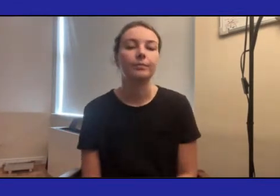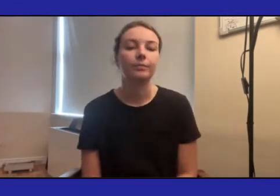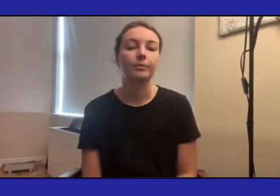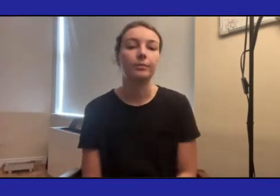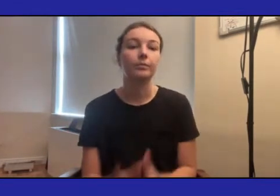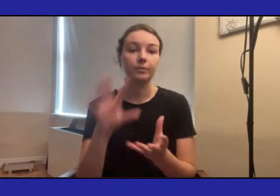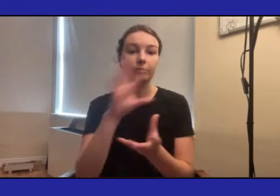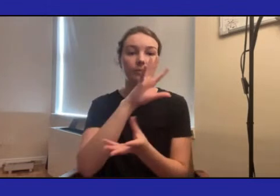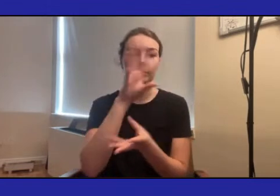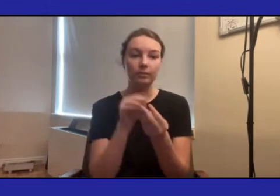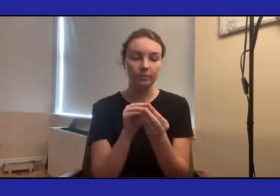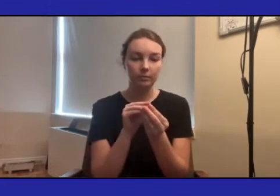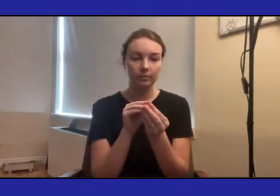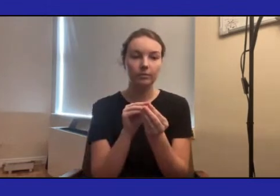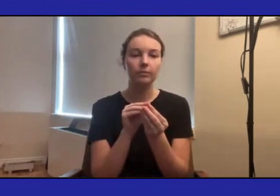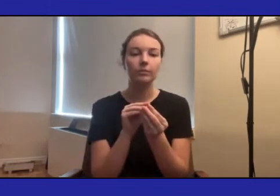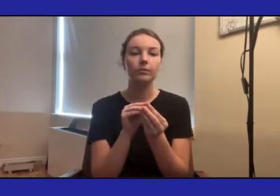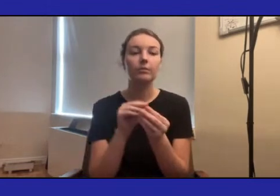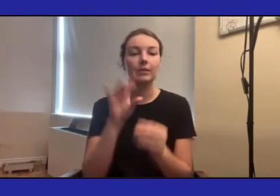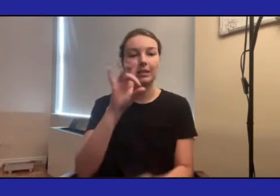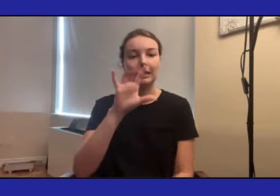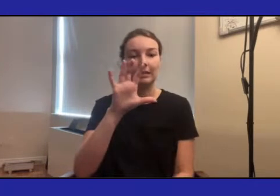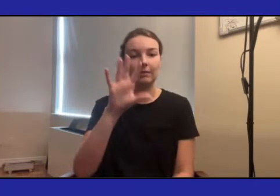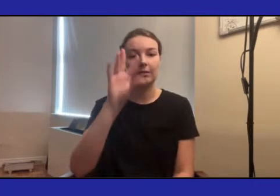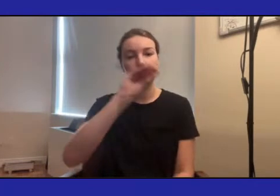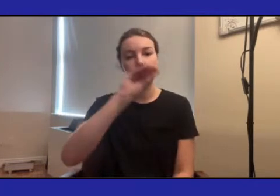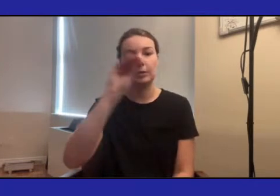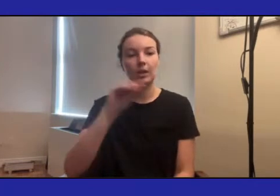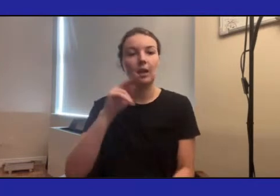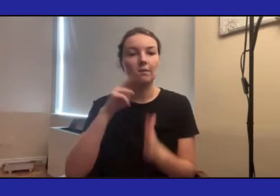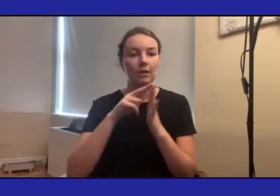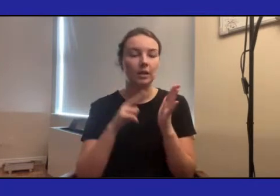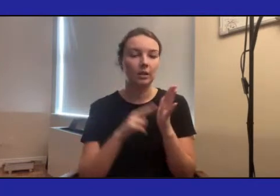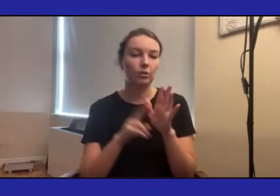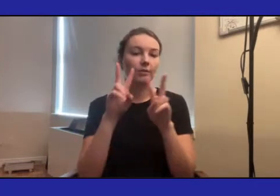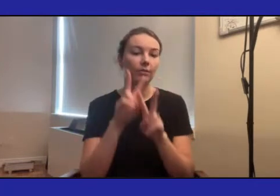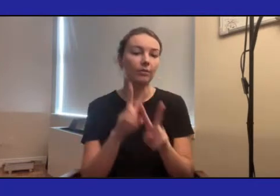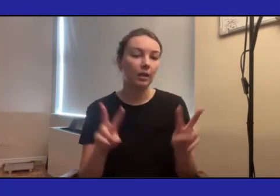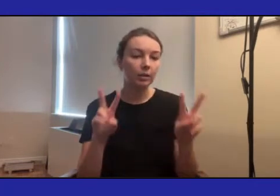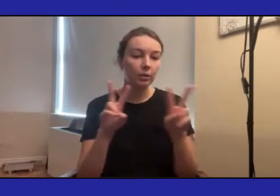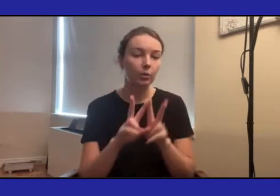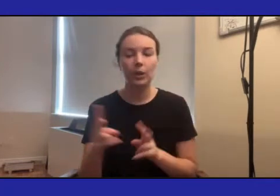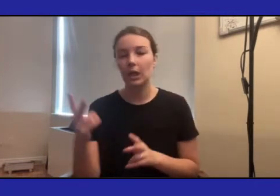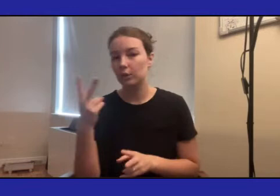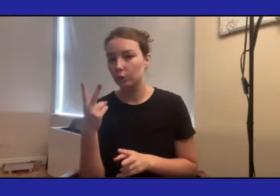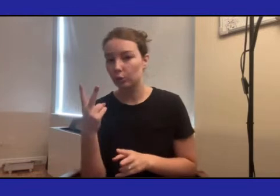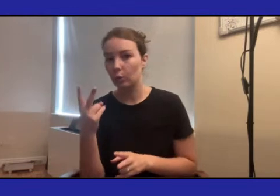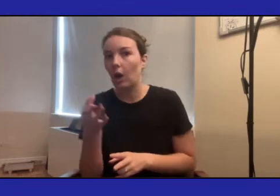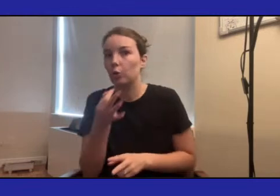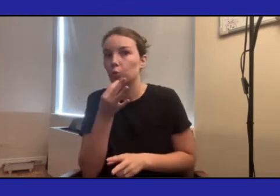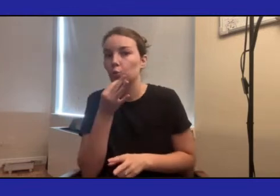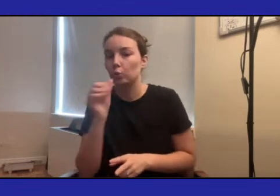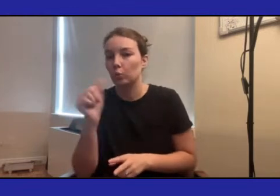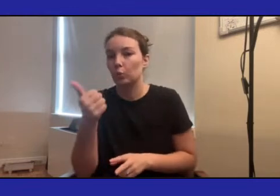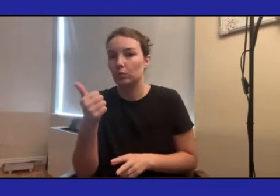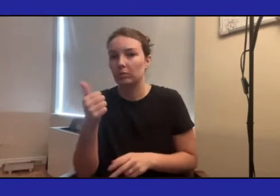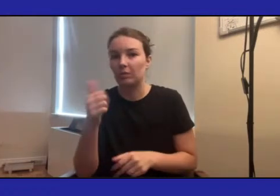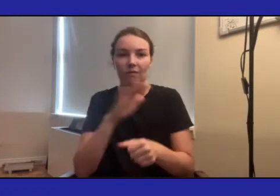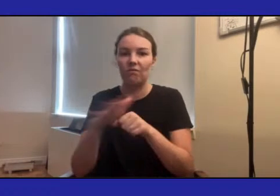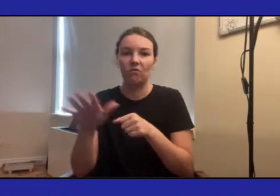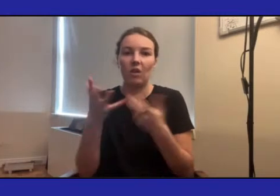almost at 85% of the contract value, and 2 of the contracts are nearly at 100%. Next slide.